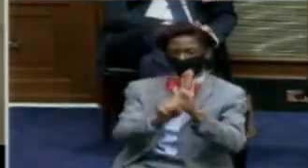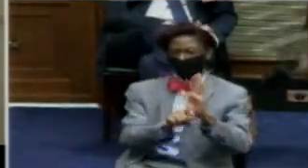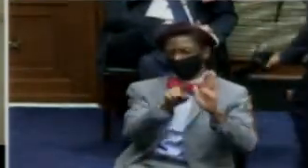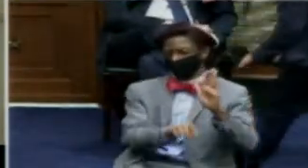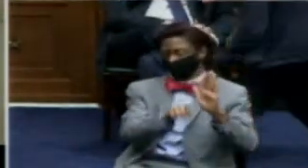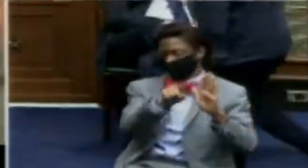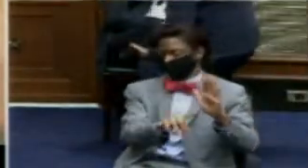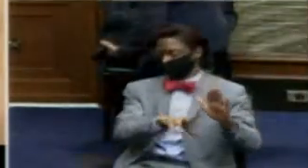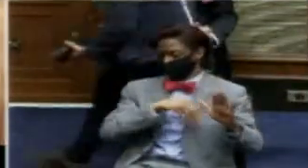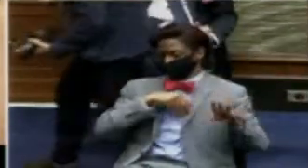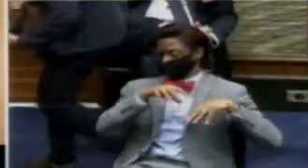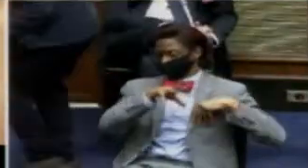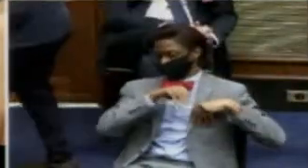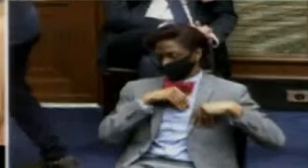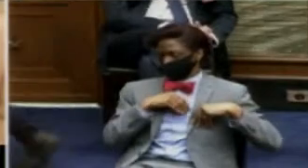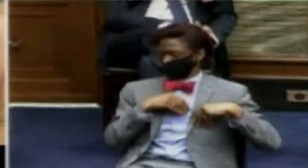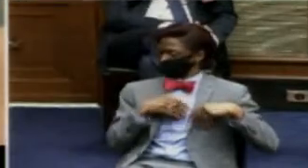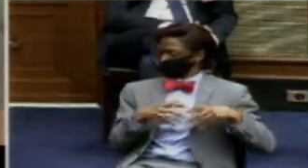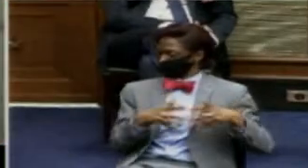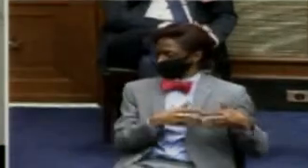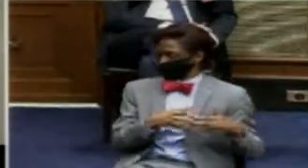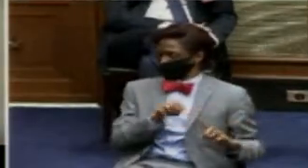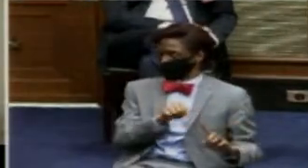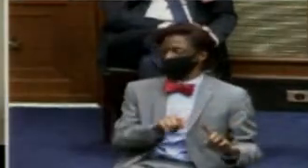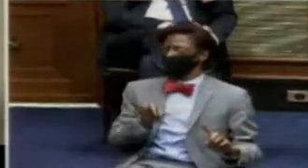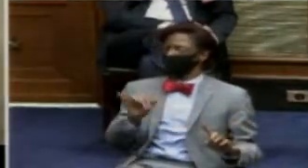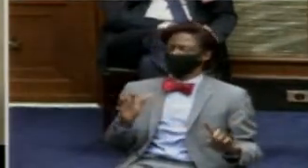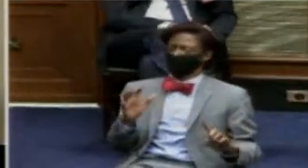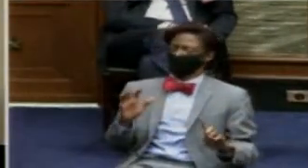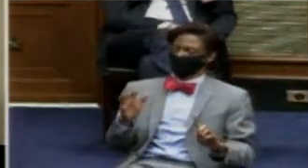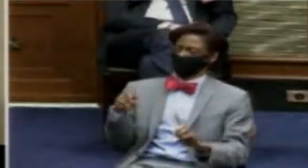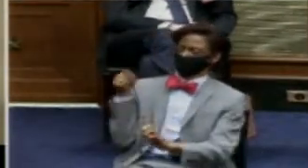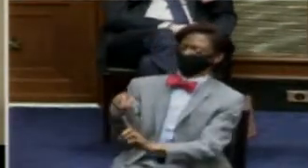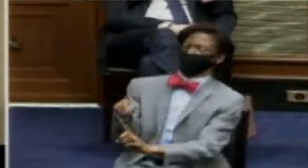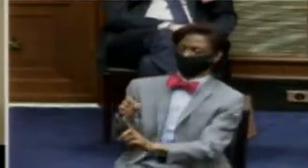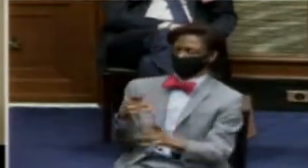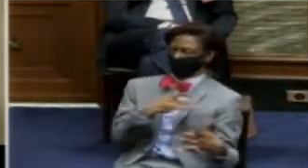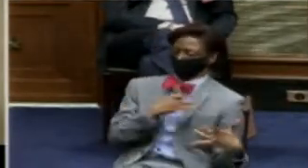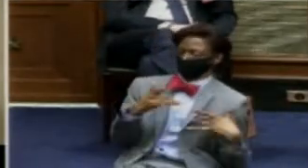been admitted, this